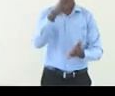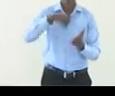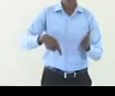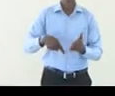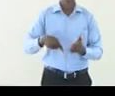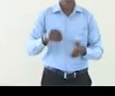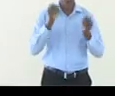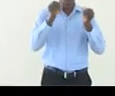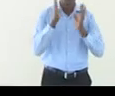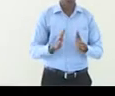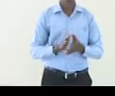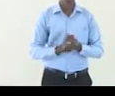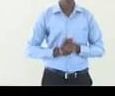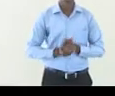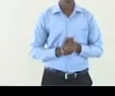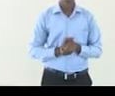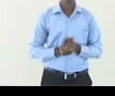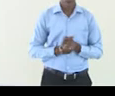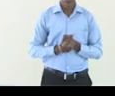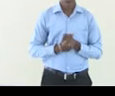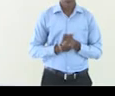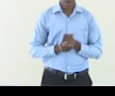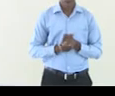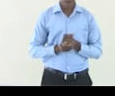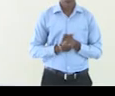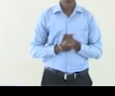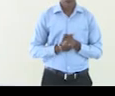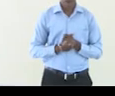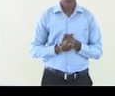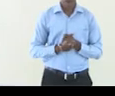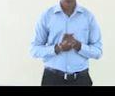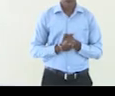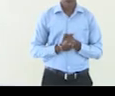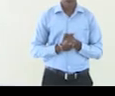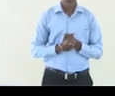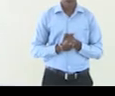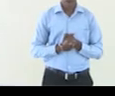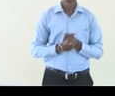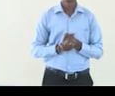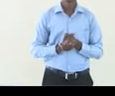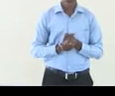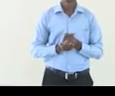teacher is saying the wrong thing. Wrong thing like what? What are the wrong things your teacher say you correct?